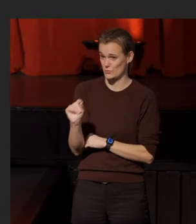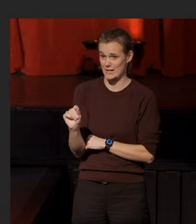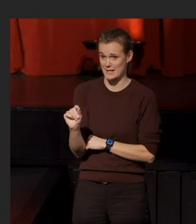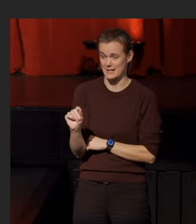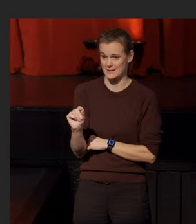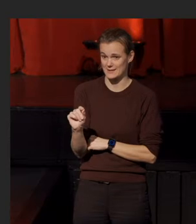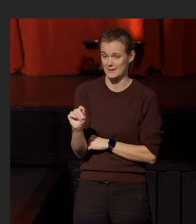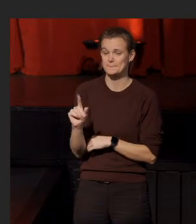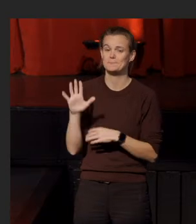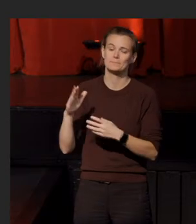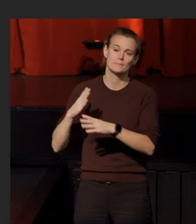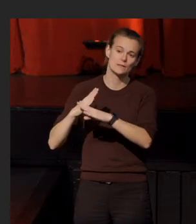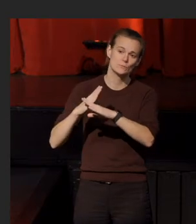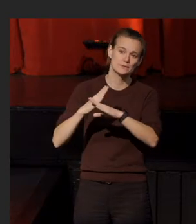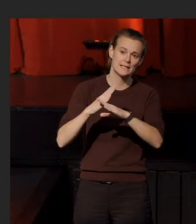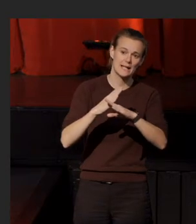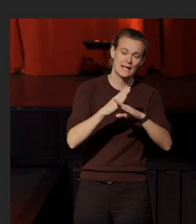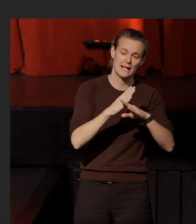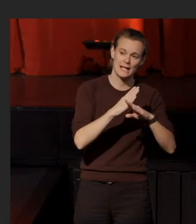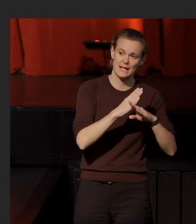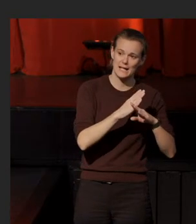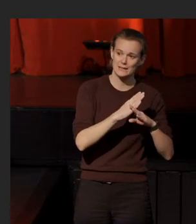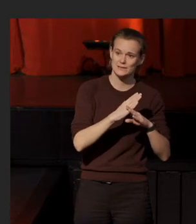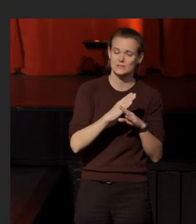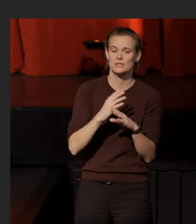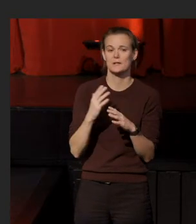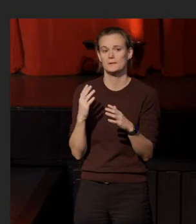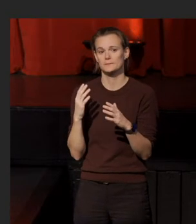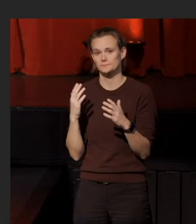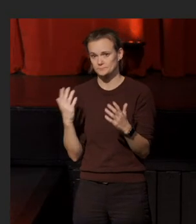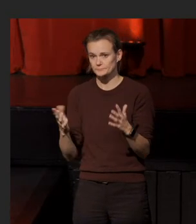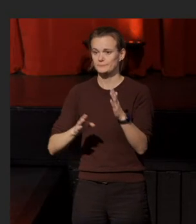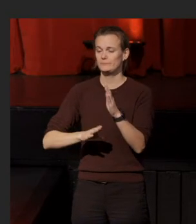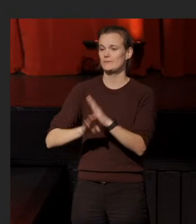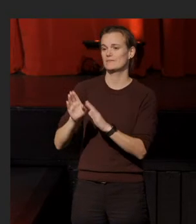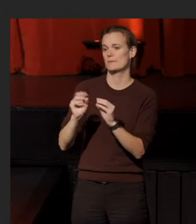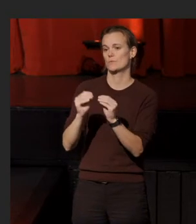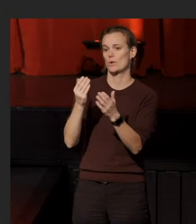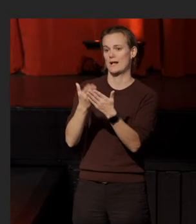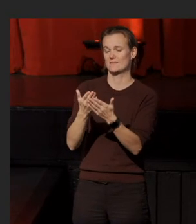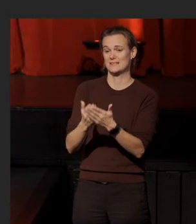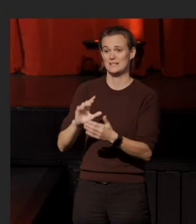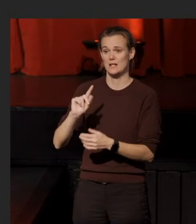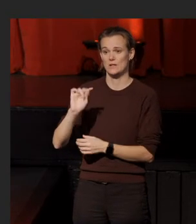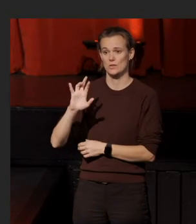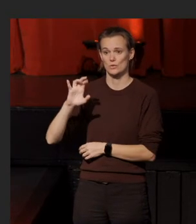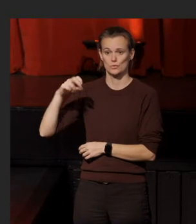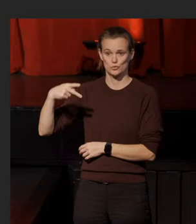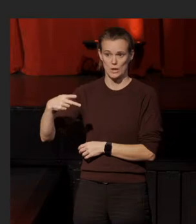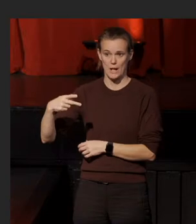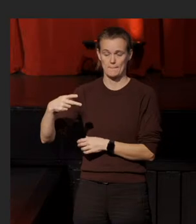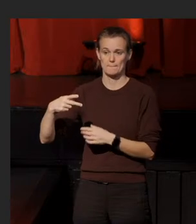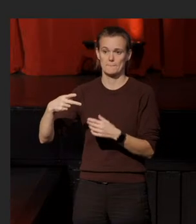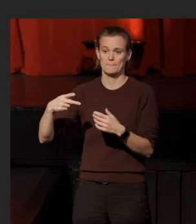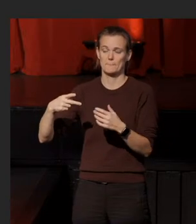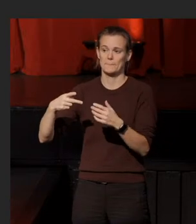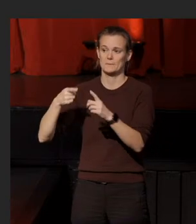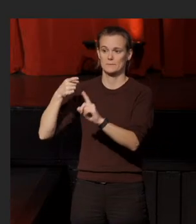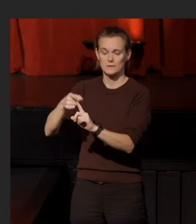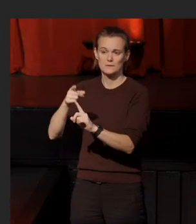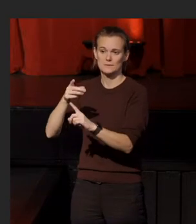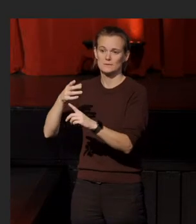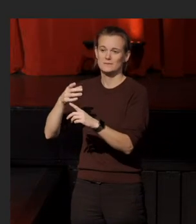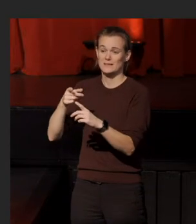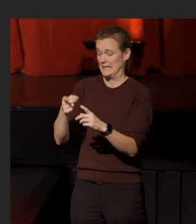some of those protections were the basis for developing the evidence to say that the Trump claims about election fraud were unsustainable.